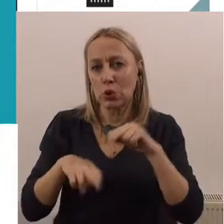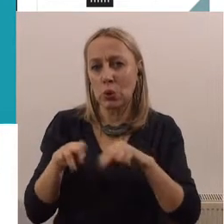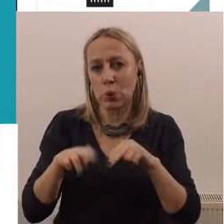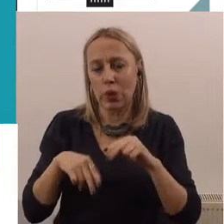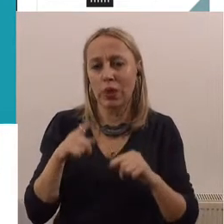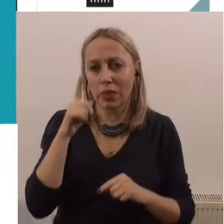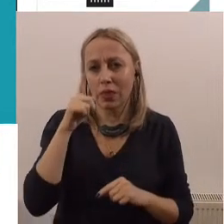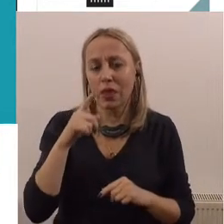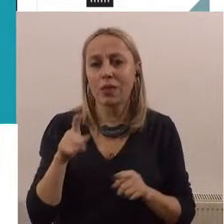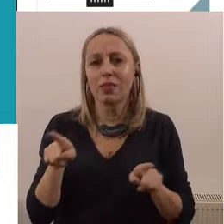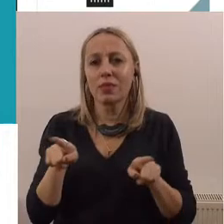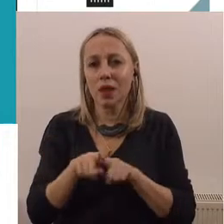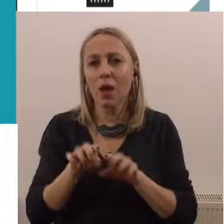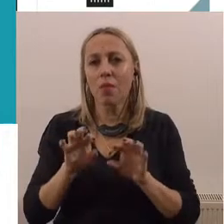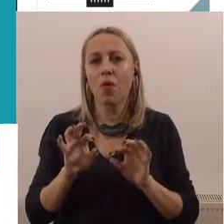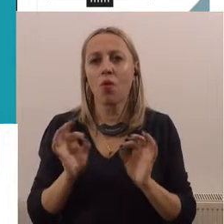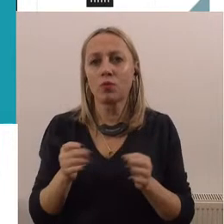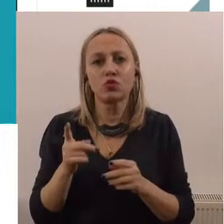landscape.